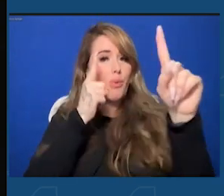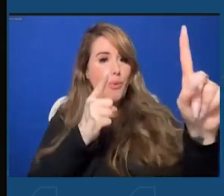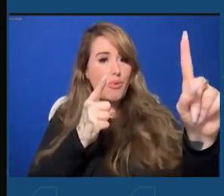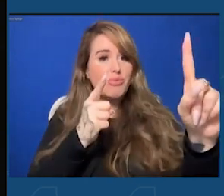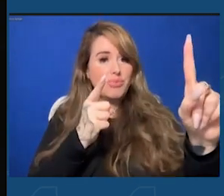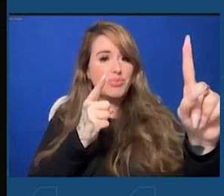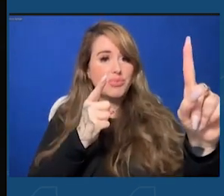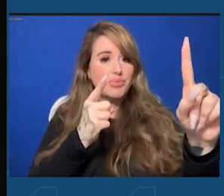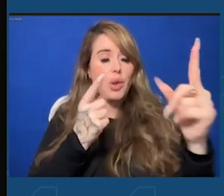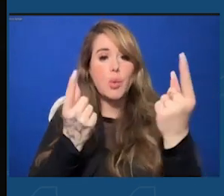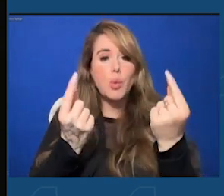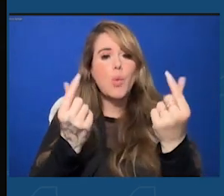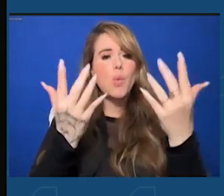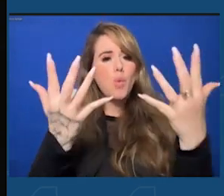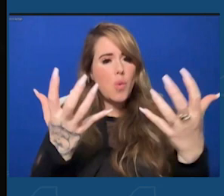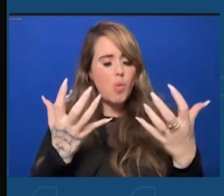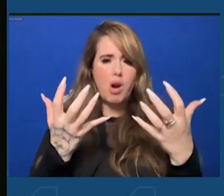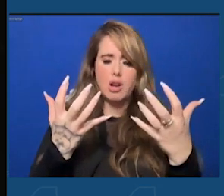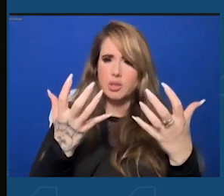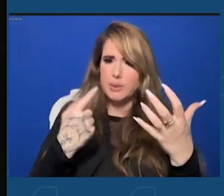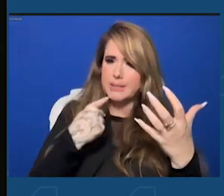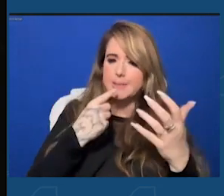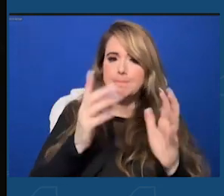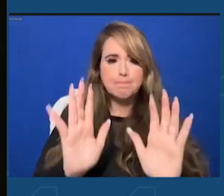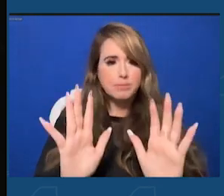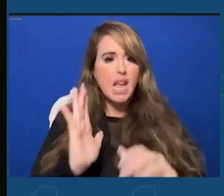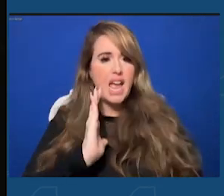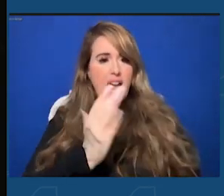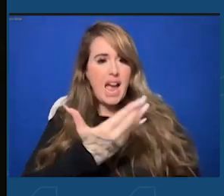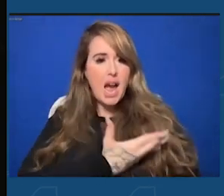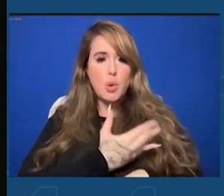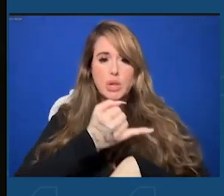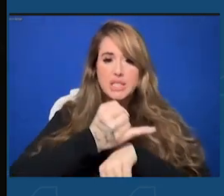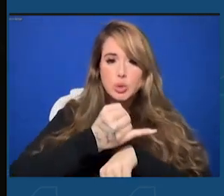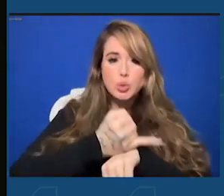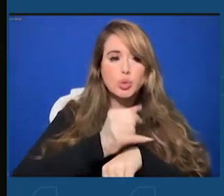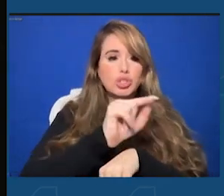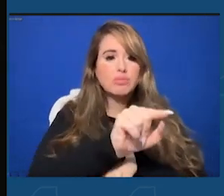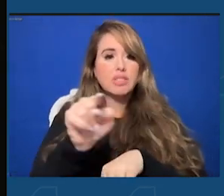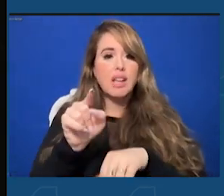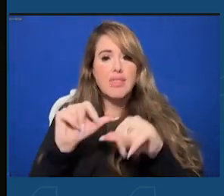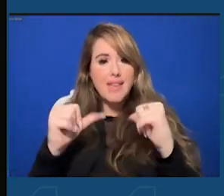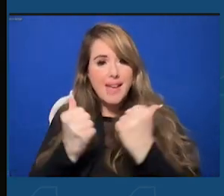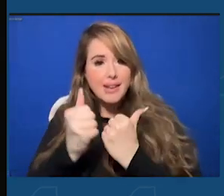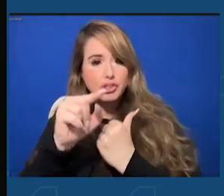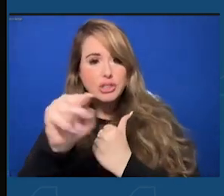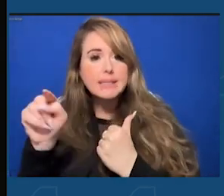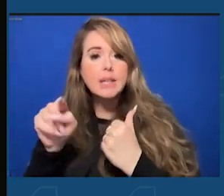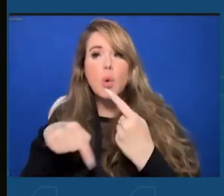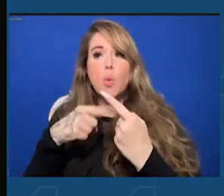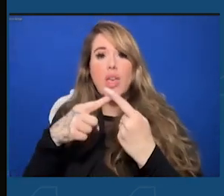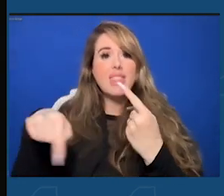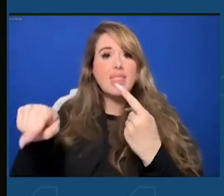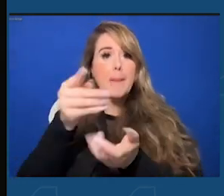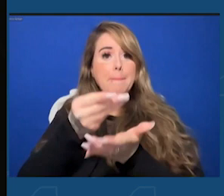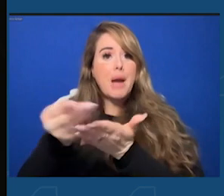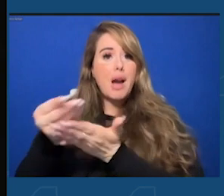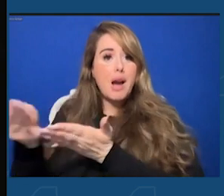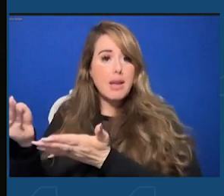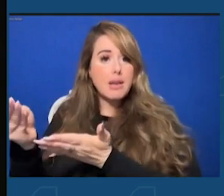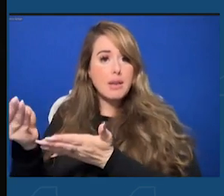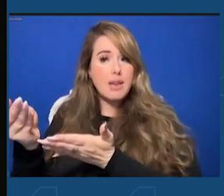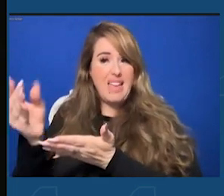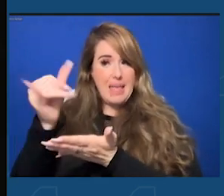of insisting that our institutional and agencies, when they're out there purchasing, at least 30% must